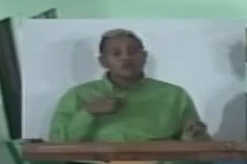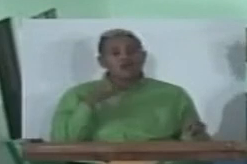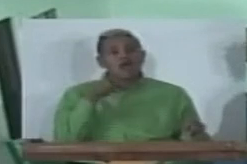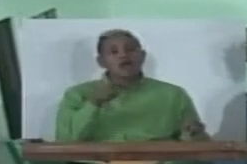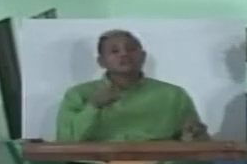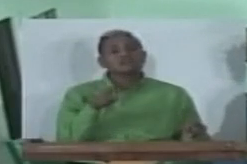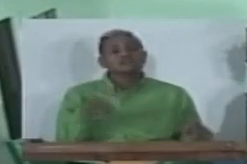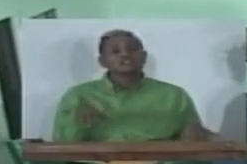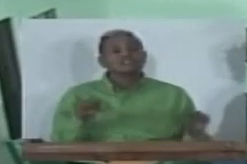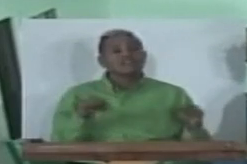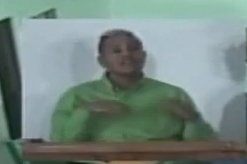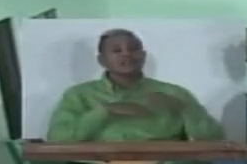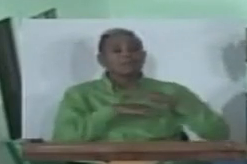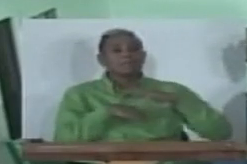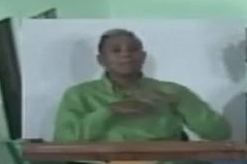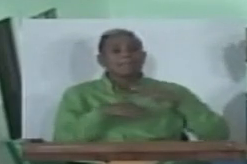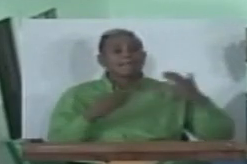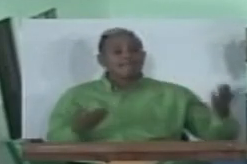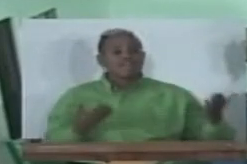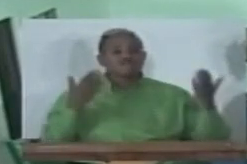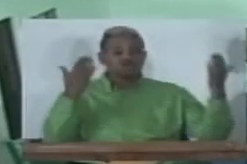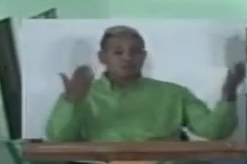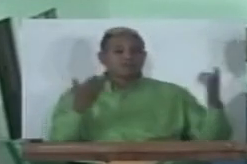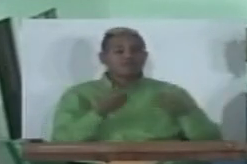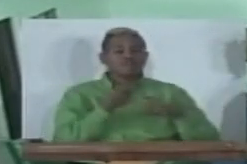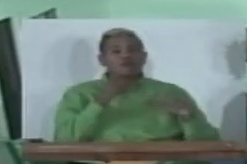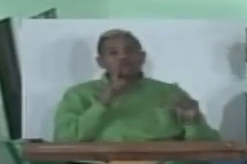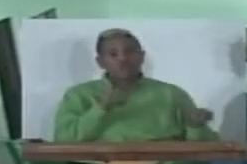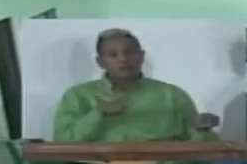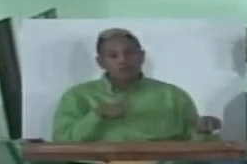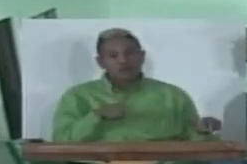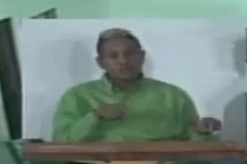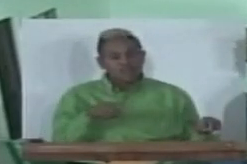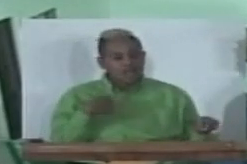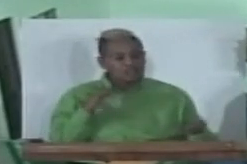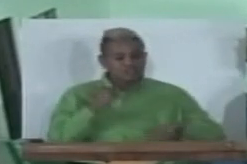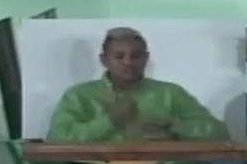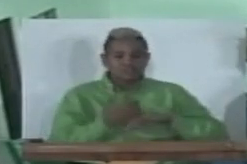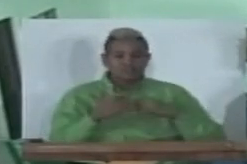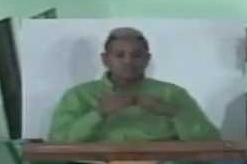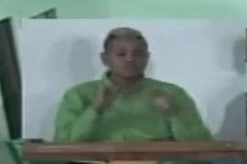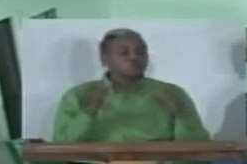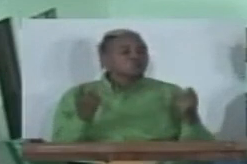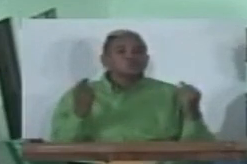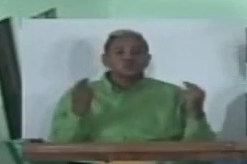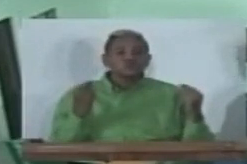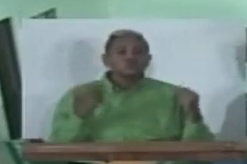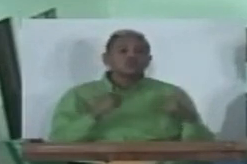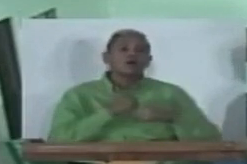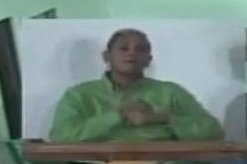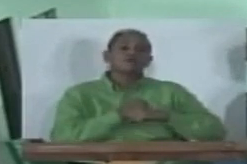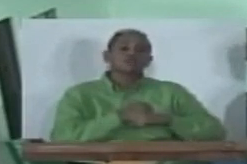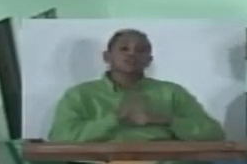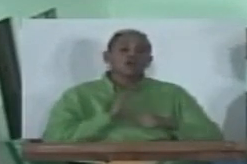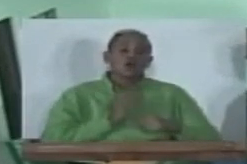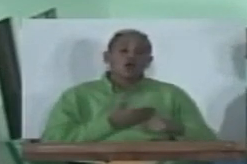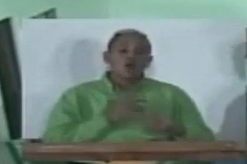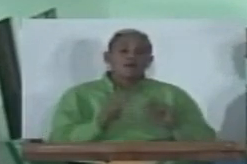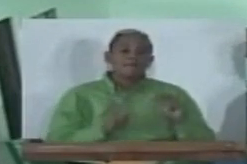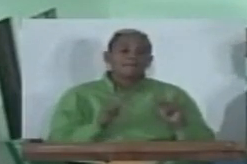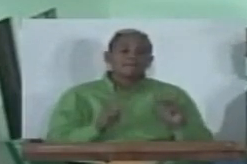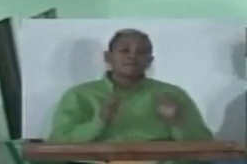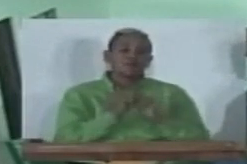to take the basic recommendations from the report and let's implement it. Let's do it. Let us protect our people